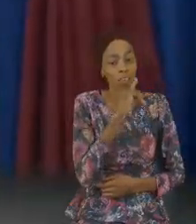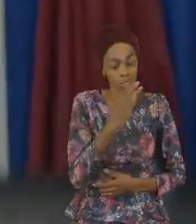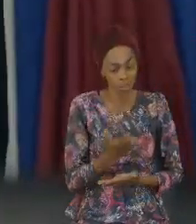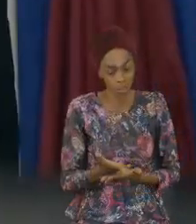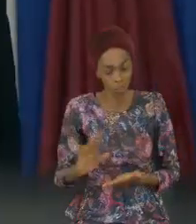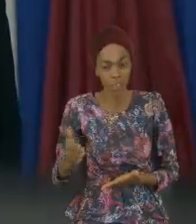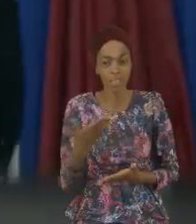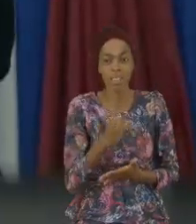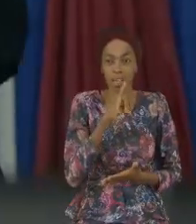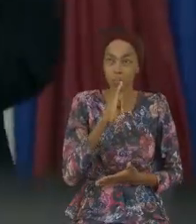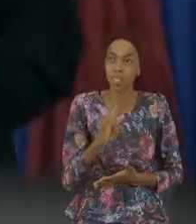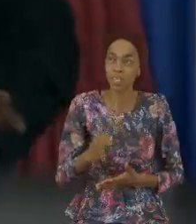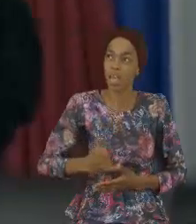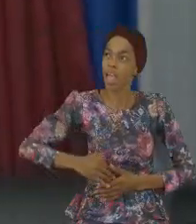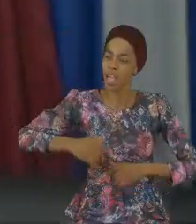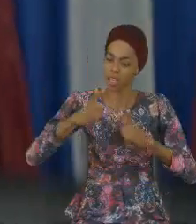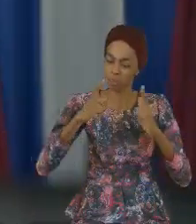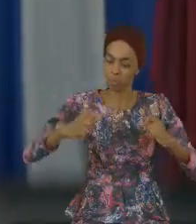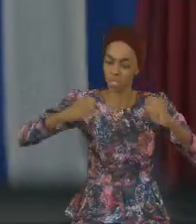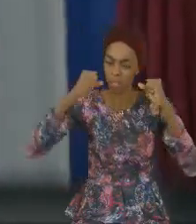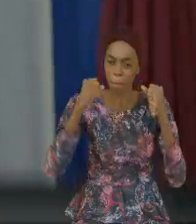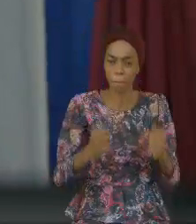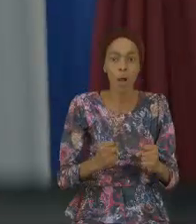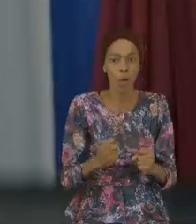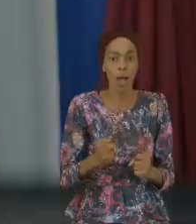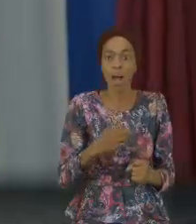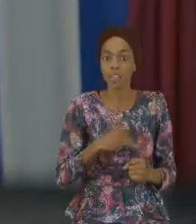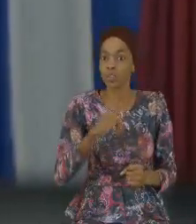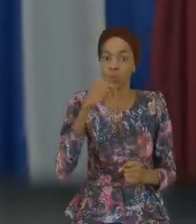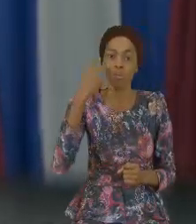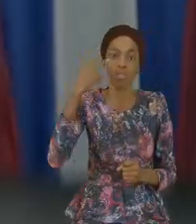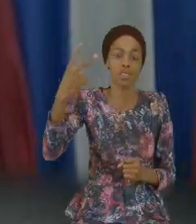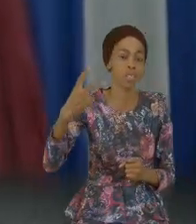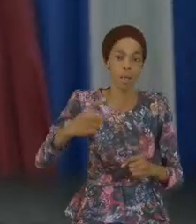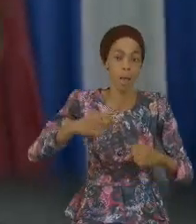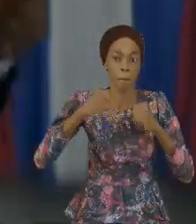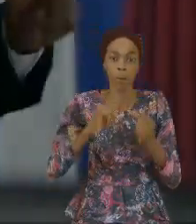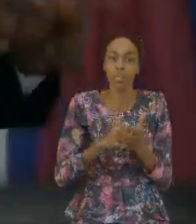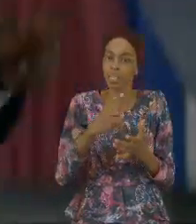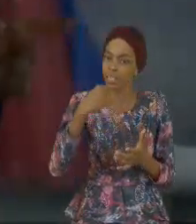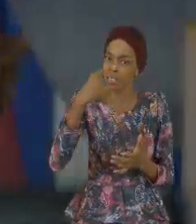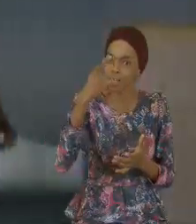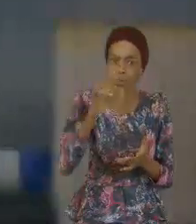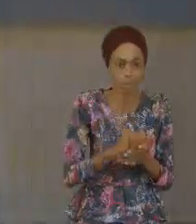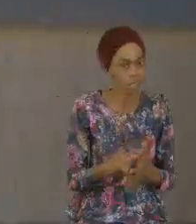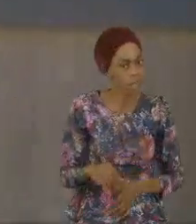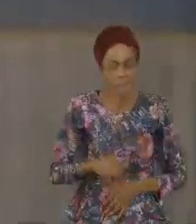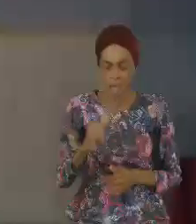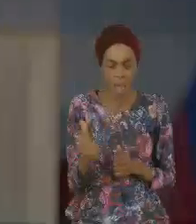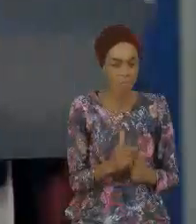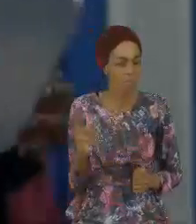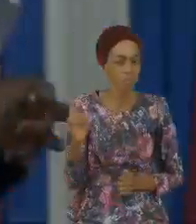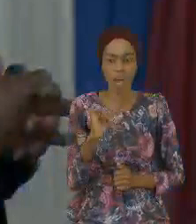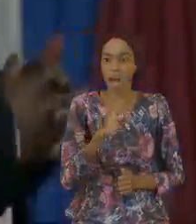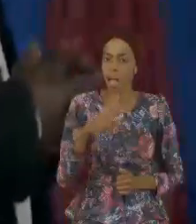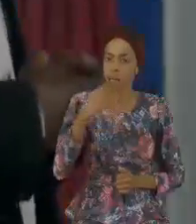an invisible power, invisible force, and it's telling me that everywhere I go, there'll